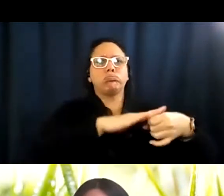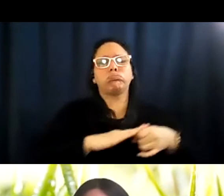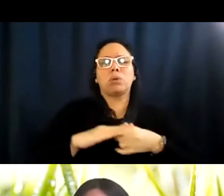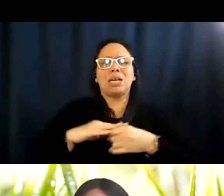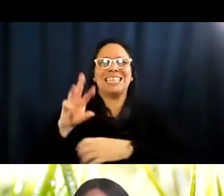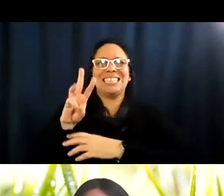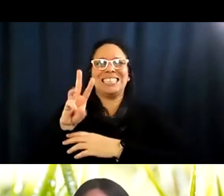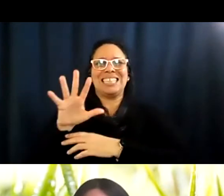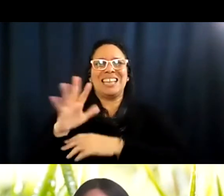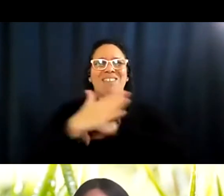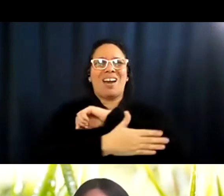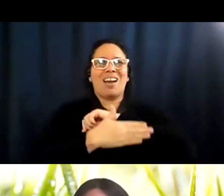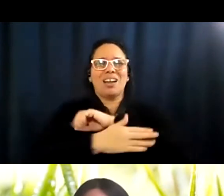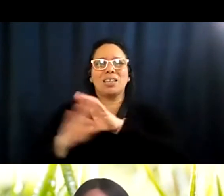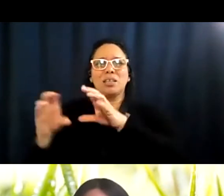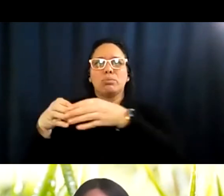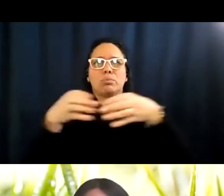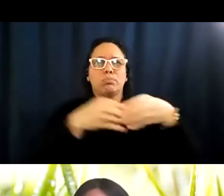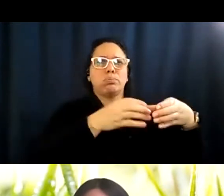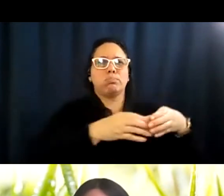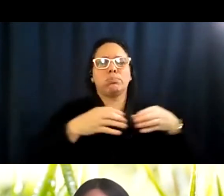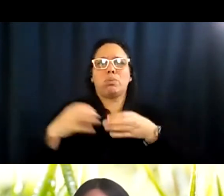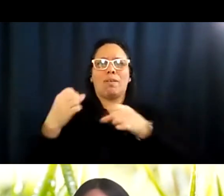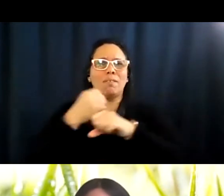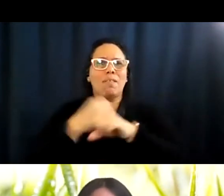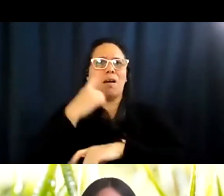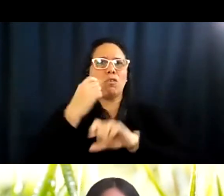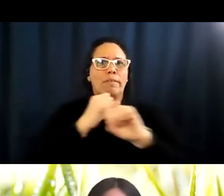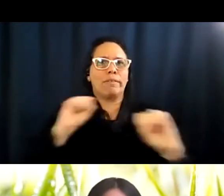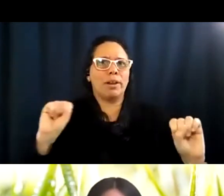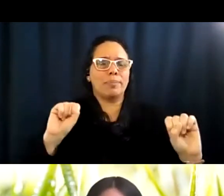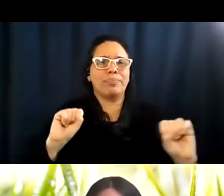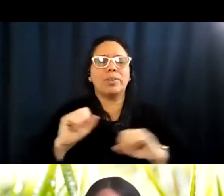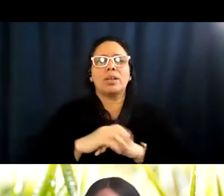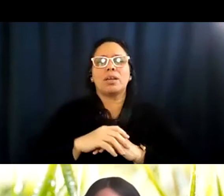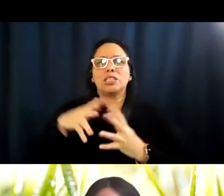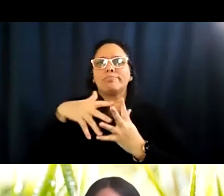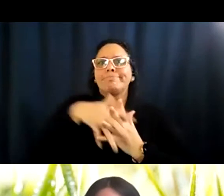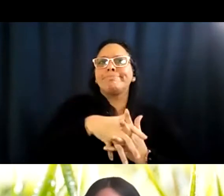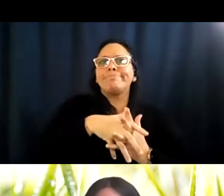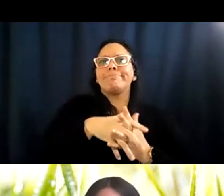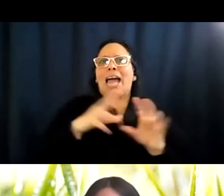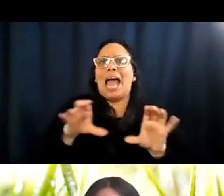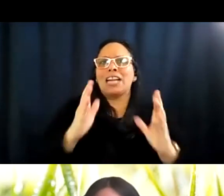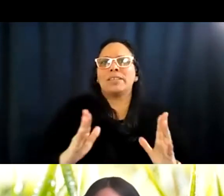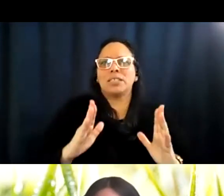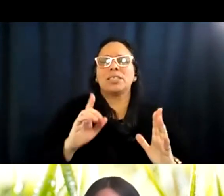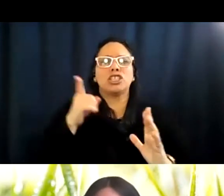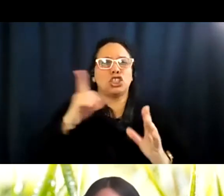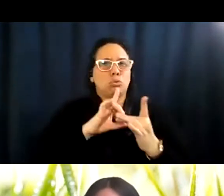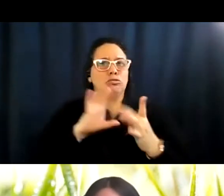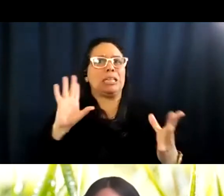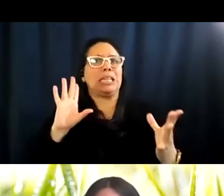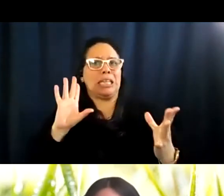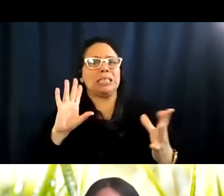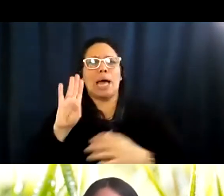advocate for her freedom. With the help of these grassroots activists, Ms. Davis was released from prison on bail after spending